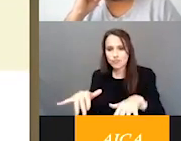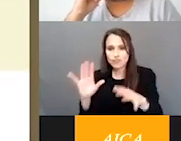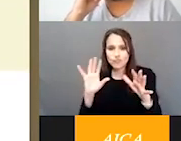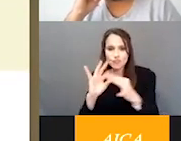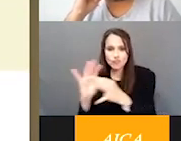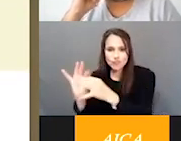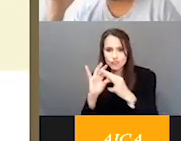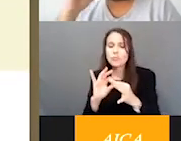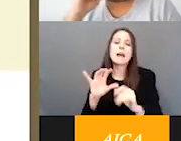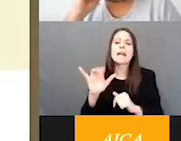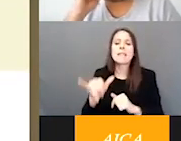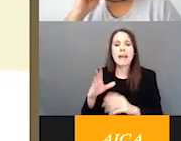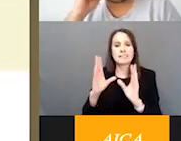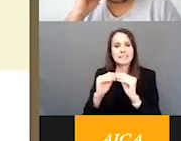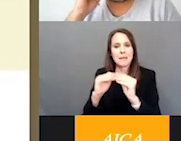seminar that was kind of sparked